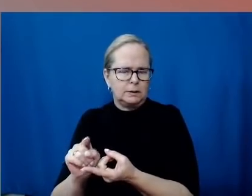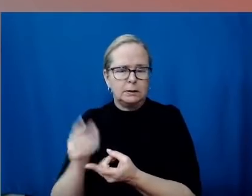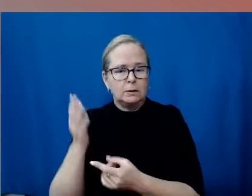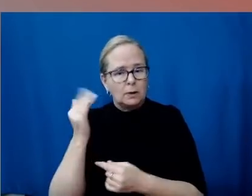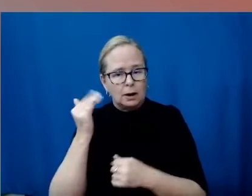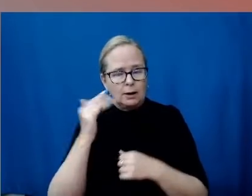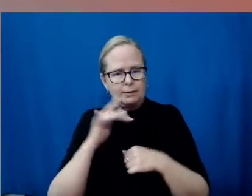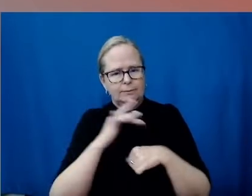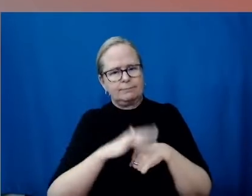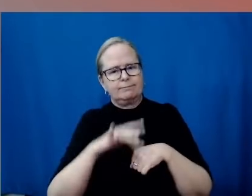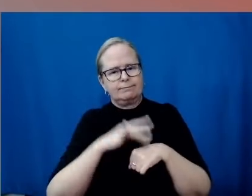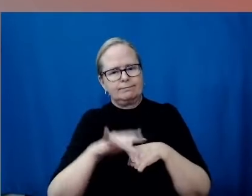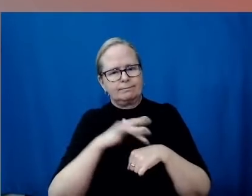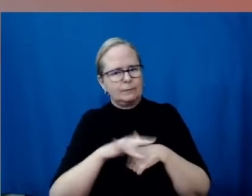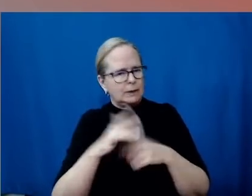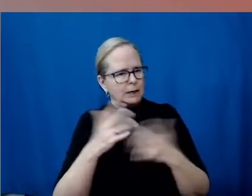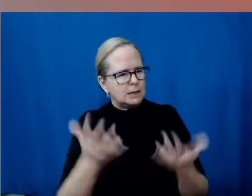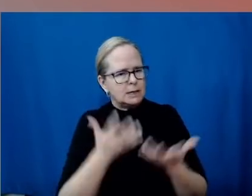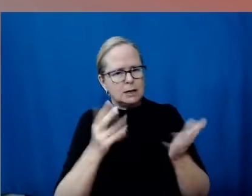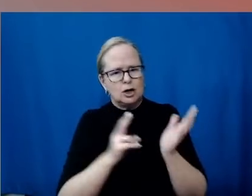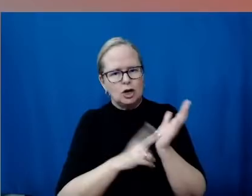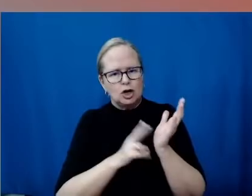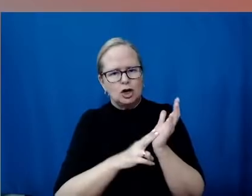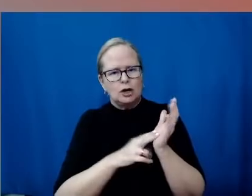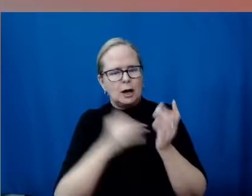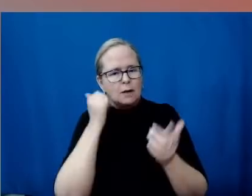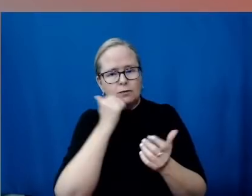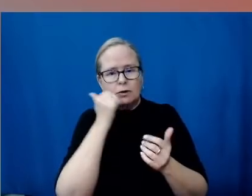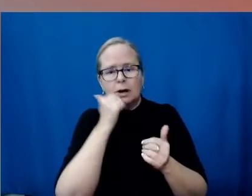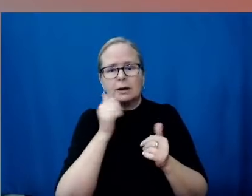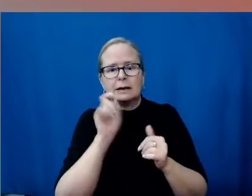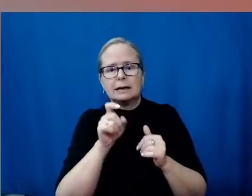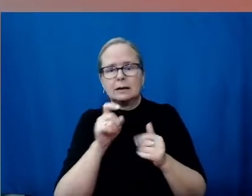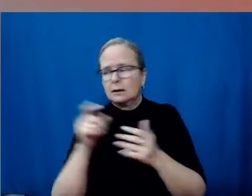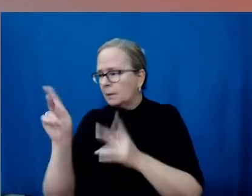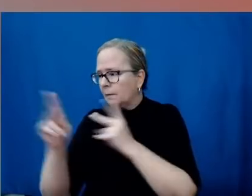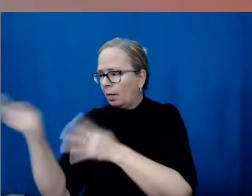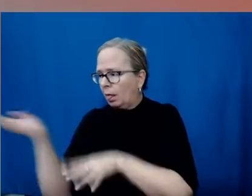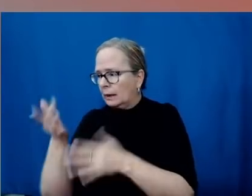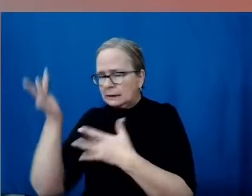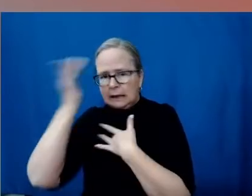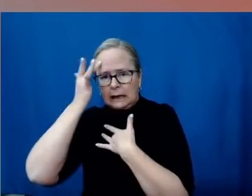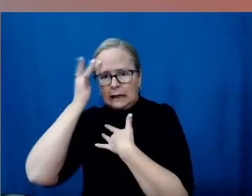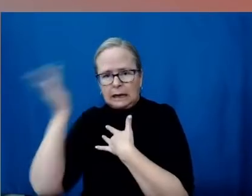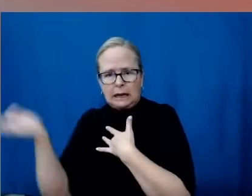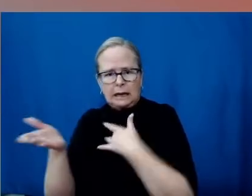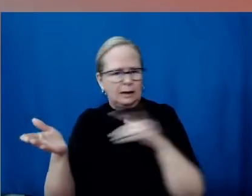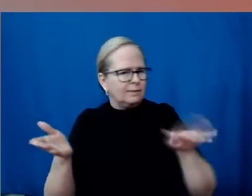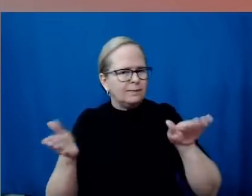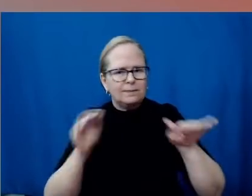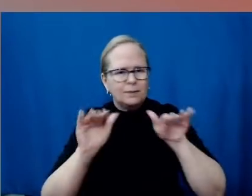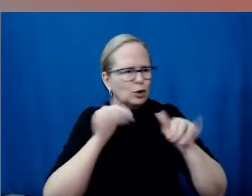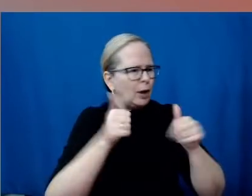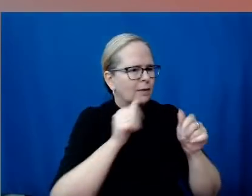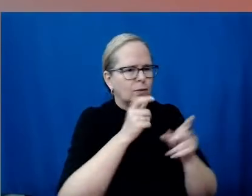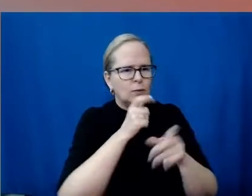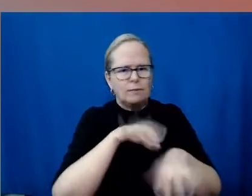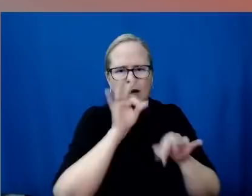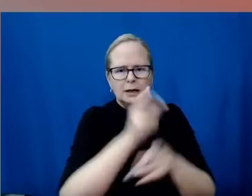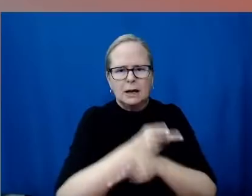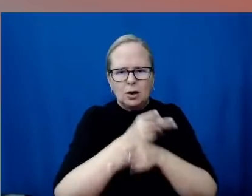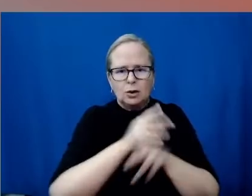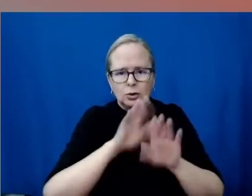lines of nursing, and also vacancies from day to day because of illness, because of childcare, because of the million